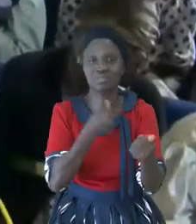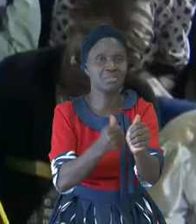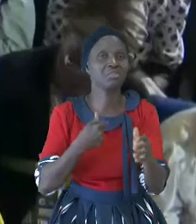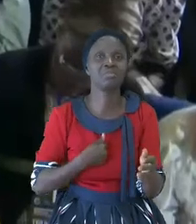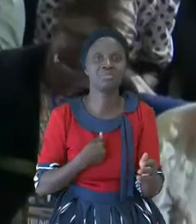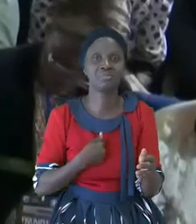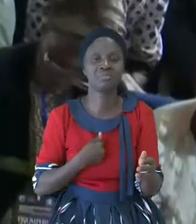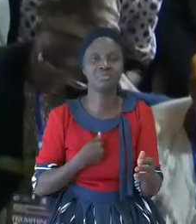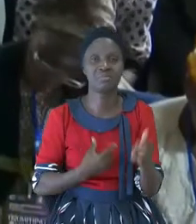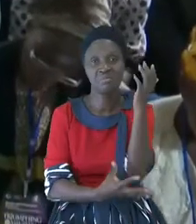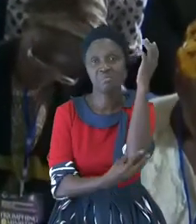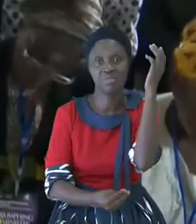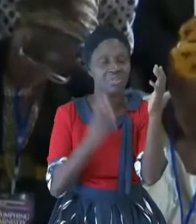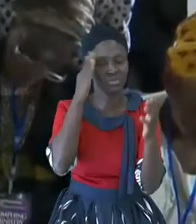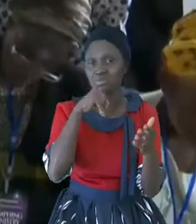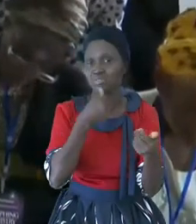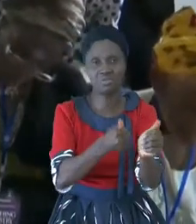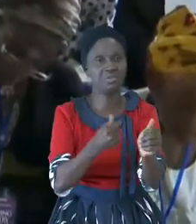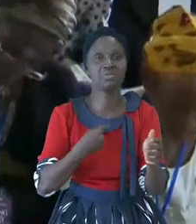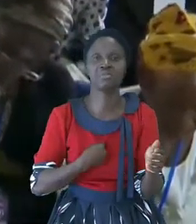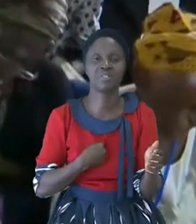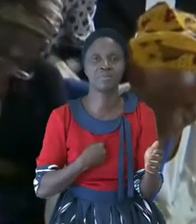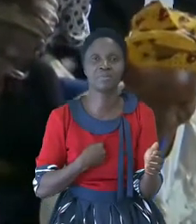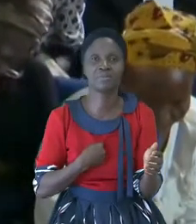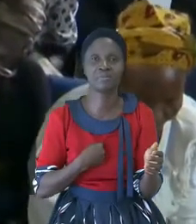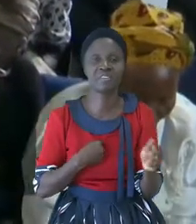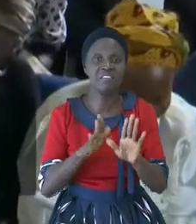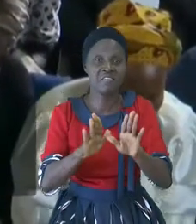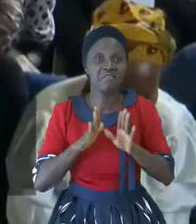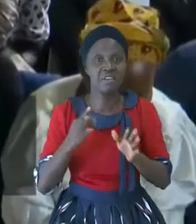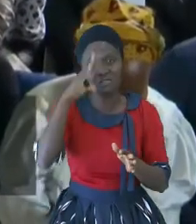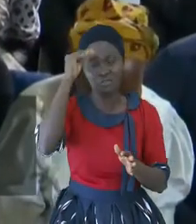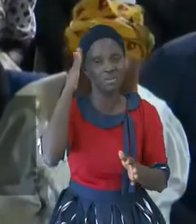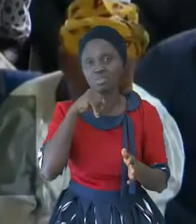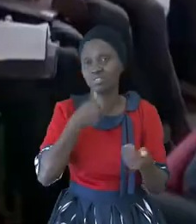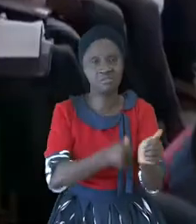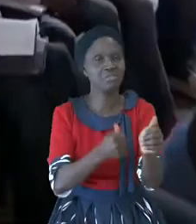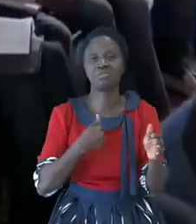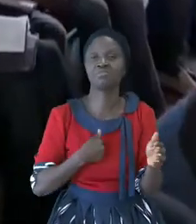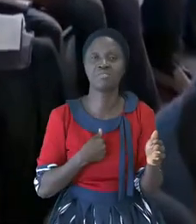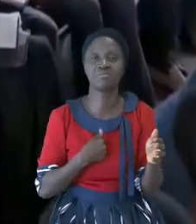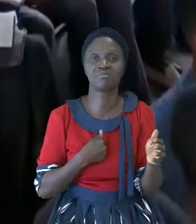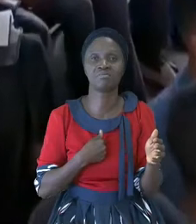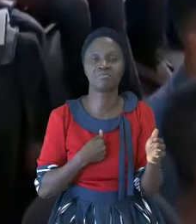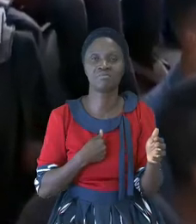Poverty will not follow me. The fear of man will not follow me.